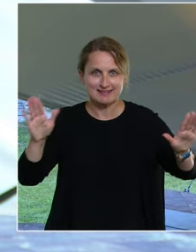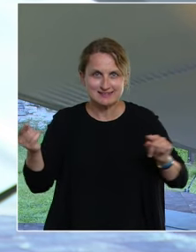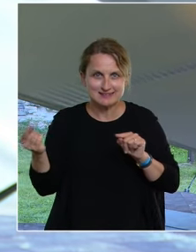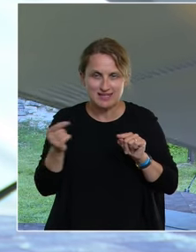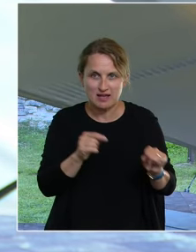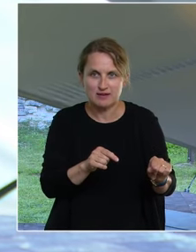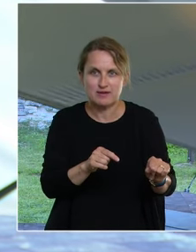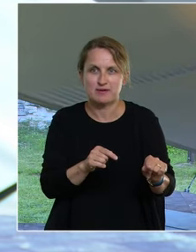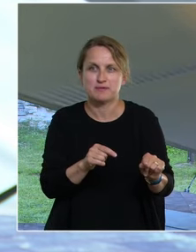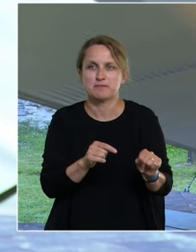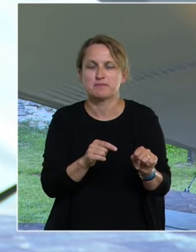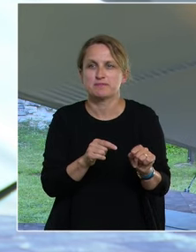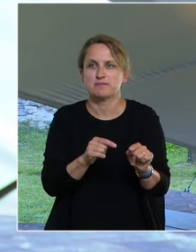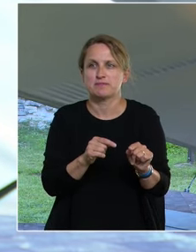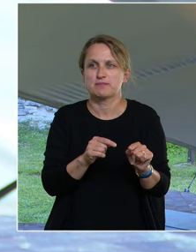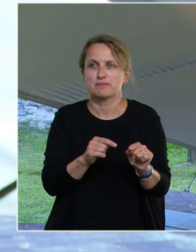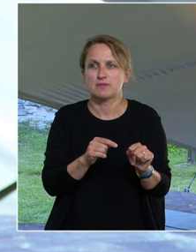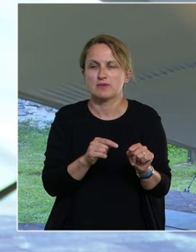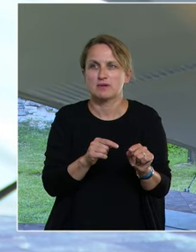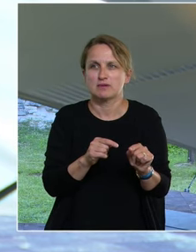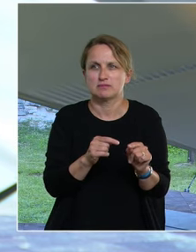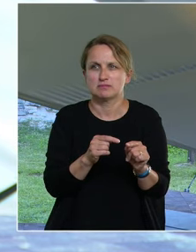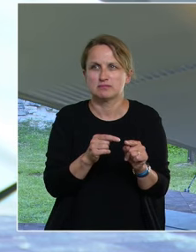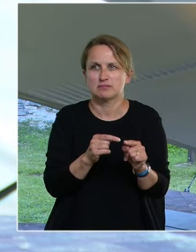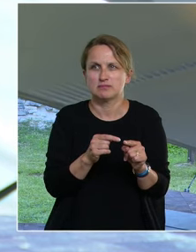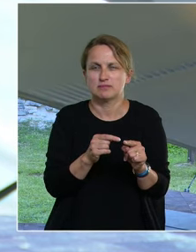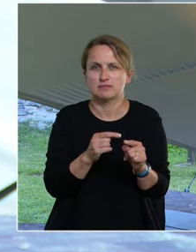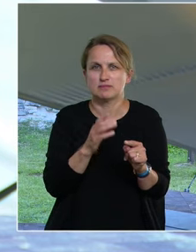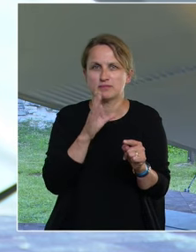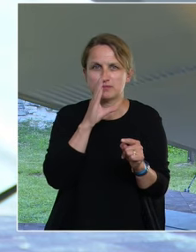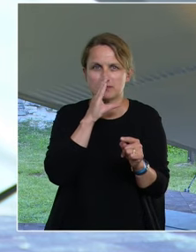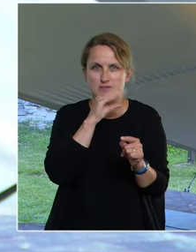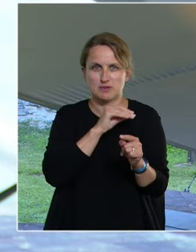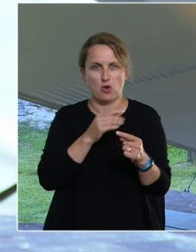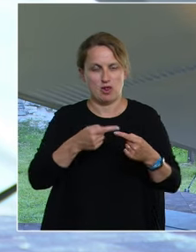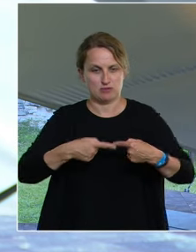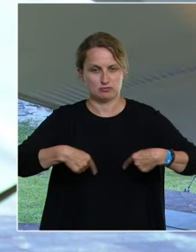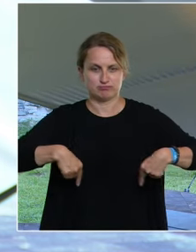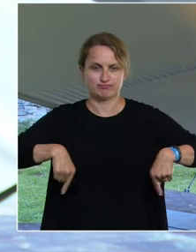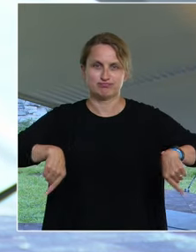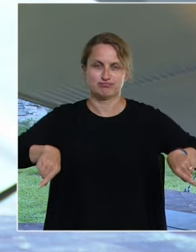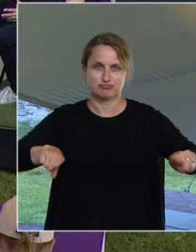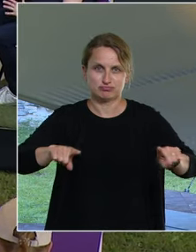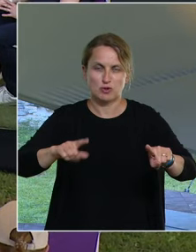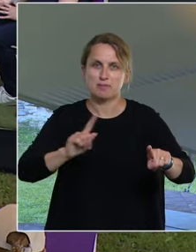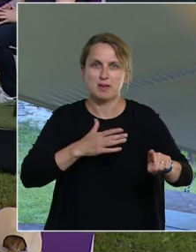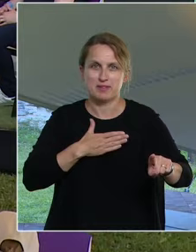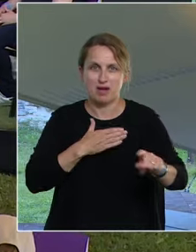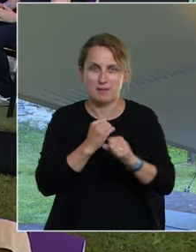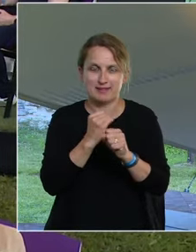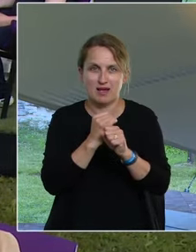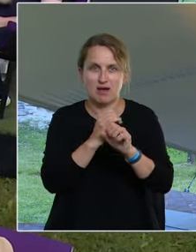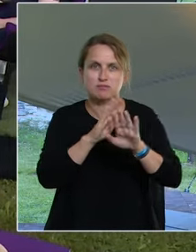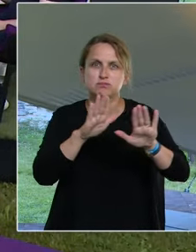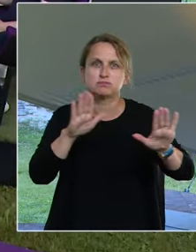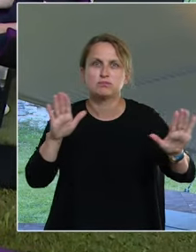might actually be a better term than all these abbreviations, that it is going to be a social space. And that's what we wanted to do with the gallery, is to have